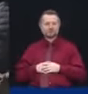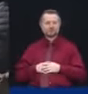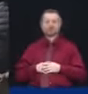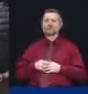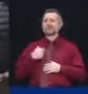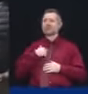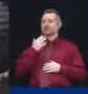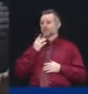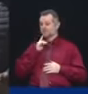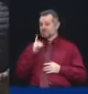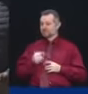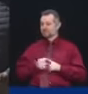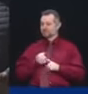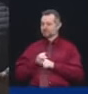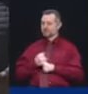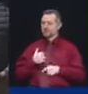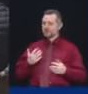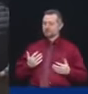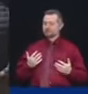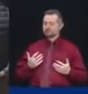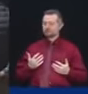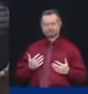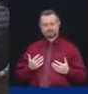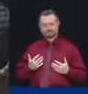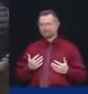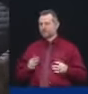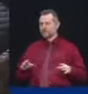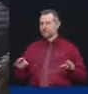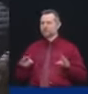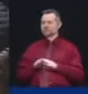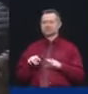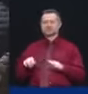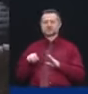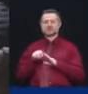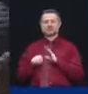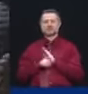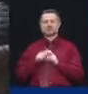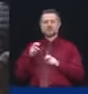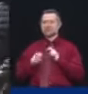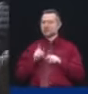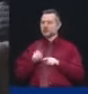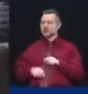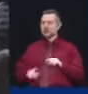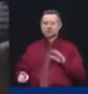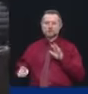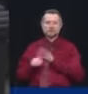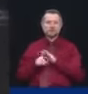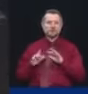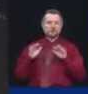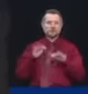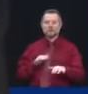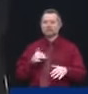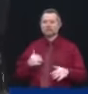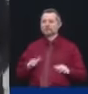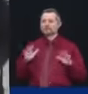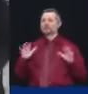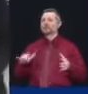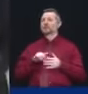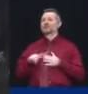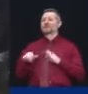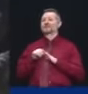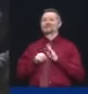to home was canceling in-person attendance at the State Fair. The Great New York State Fair is the